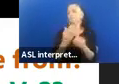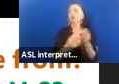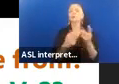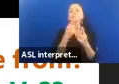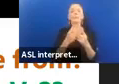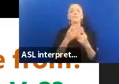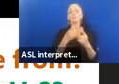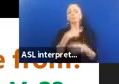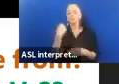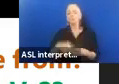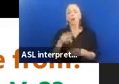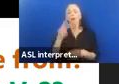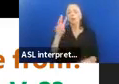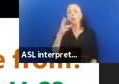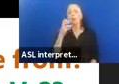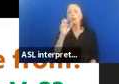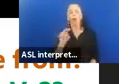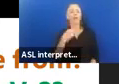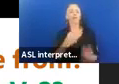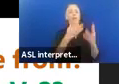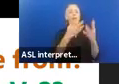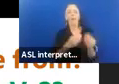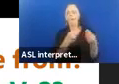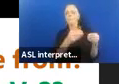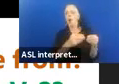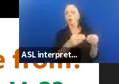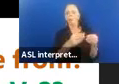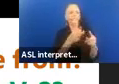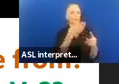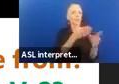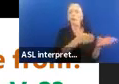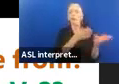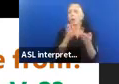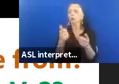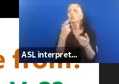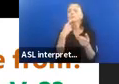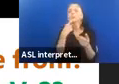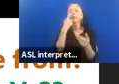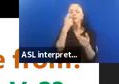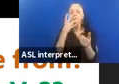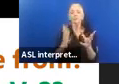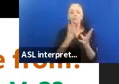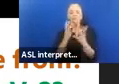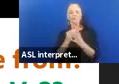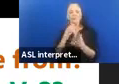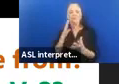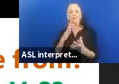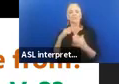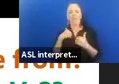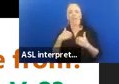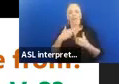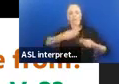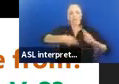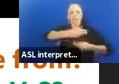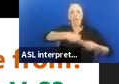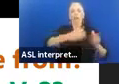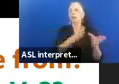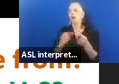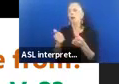in Wuhan, from the exotic animal trade. There have been some claims that it came from a biotech